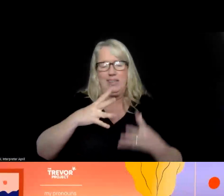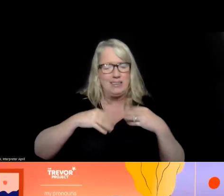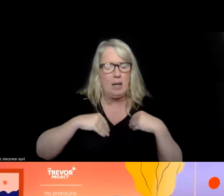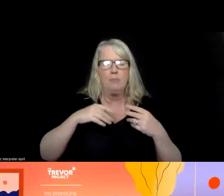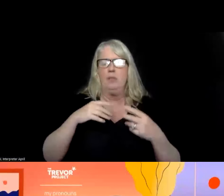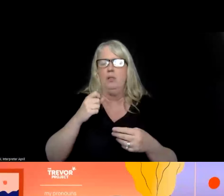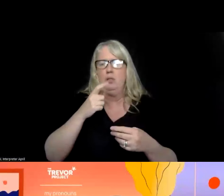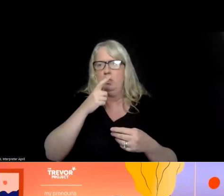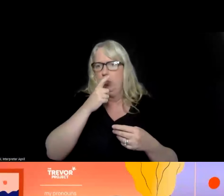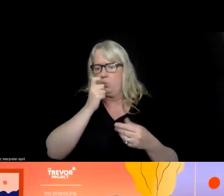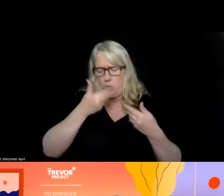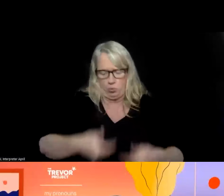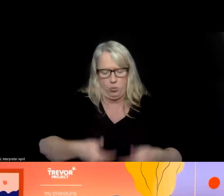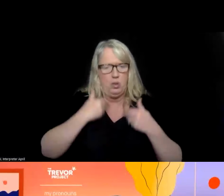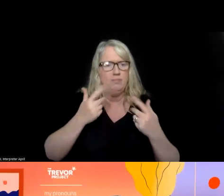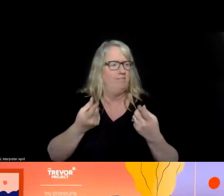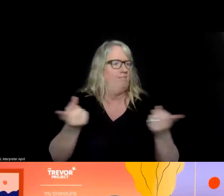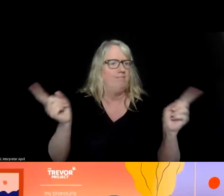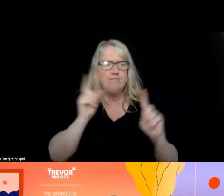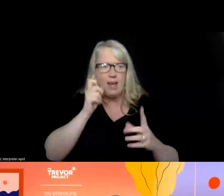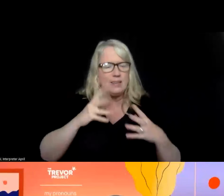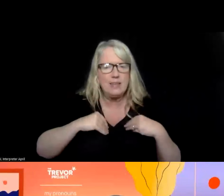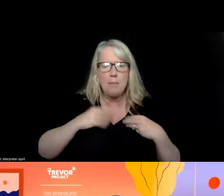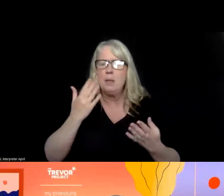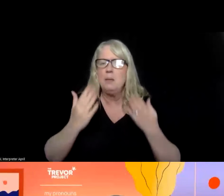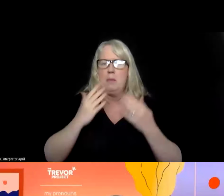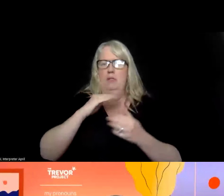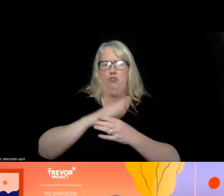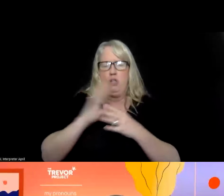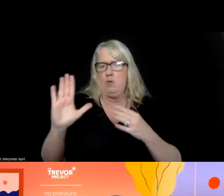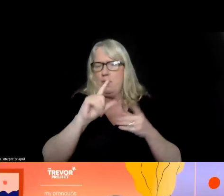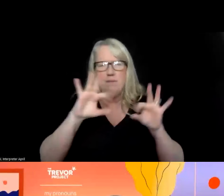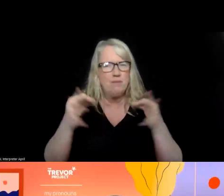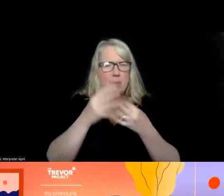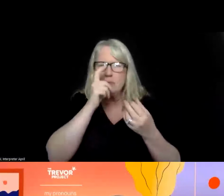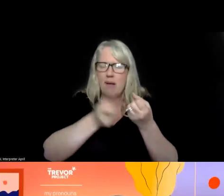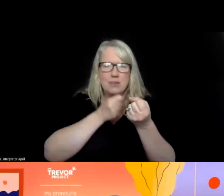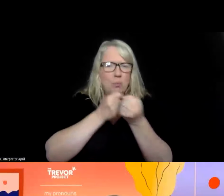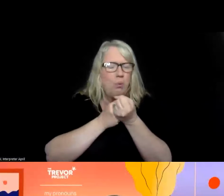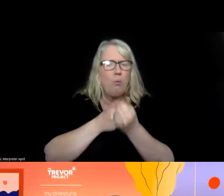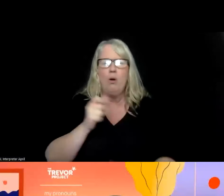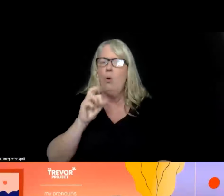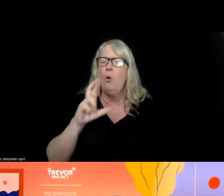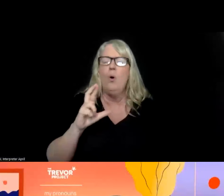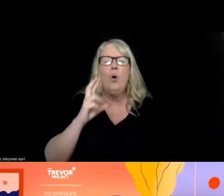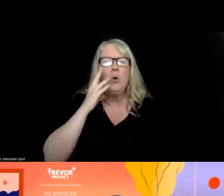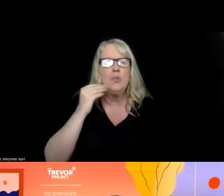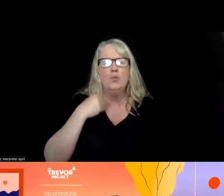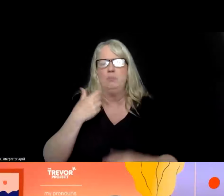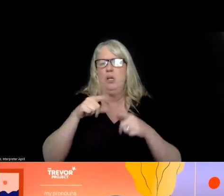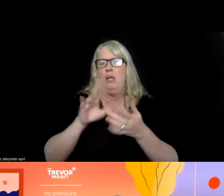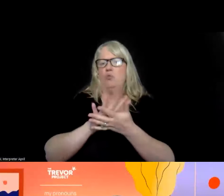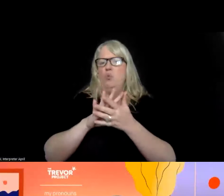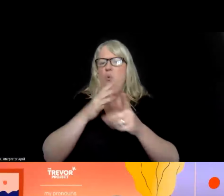who they are by those around them. They may share that their families are unsupportive or that they are experiencing bullying at school because